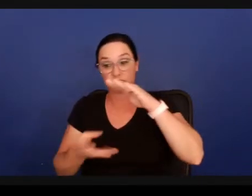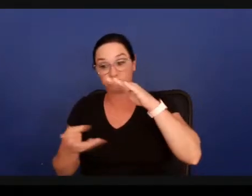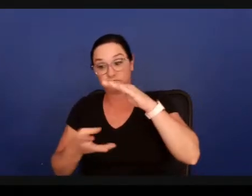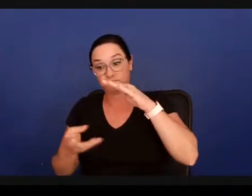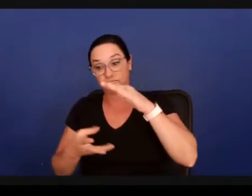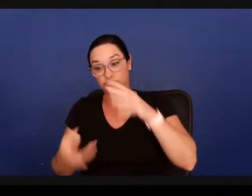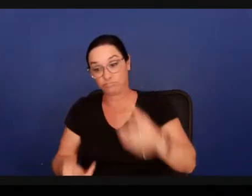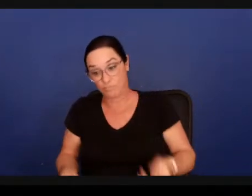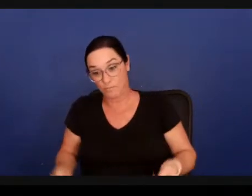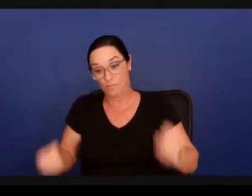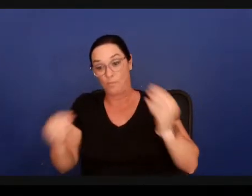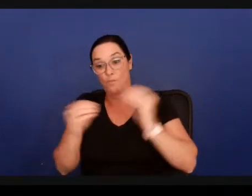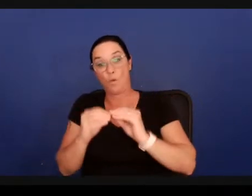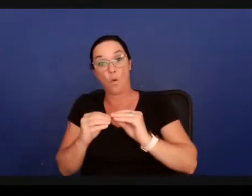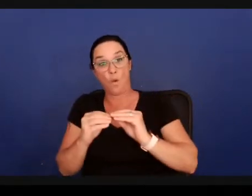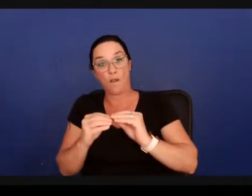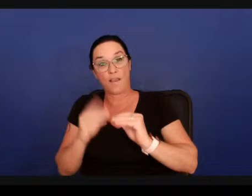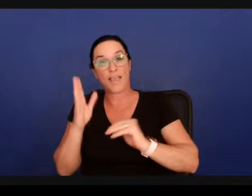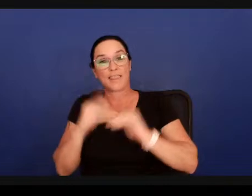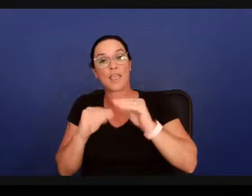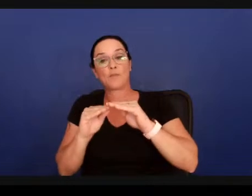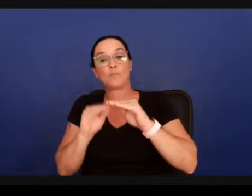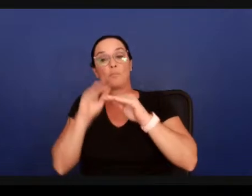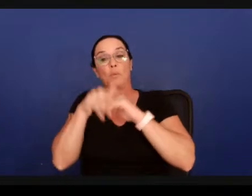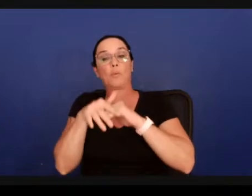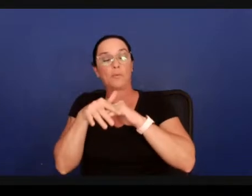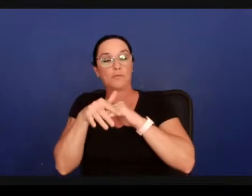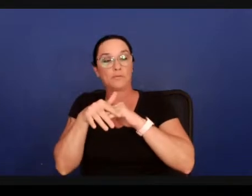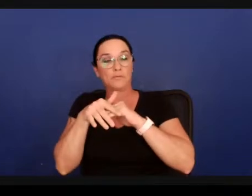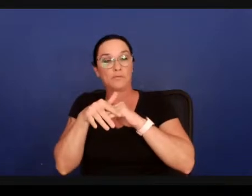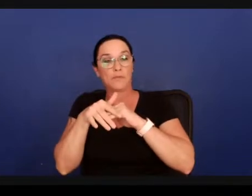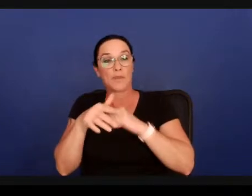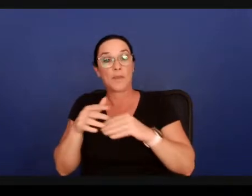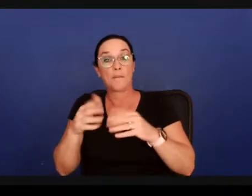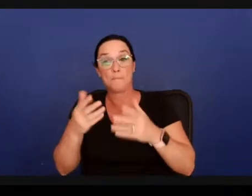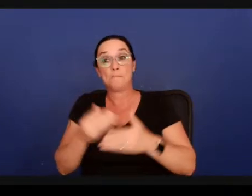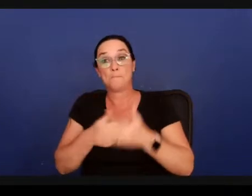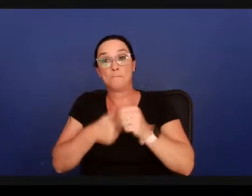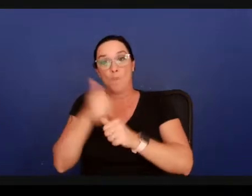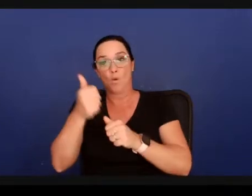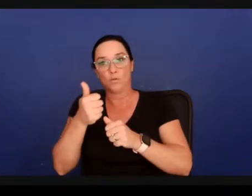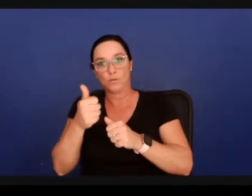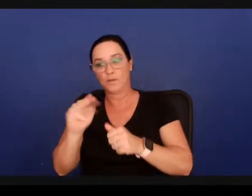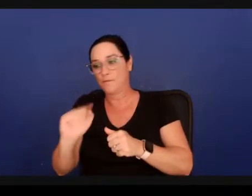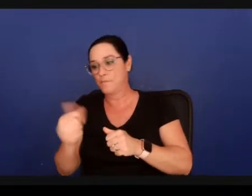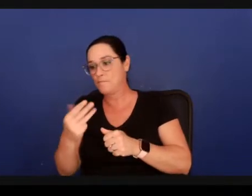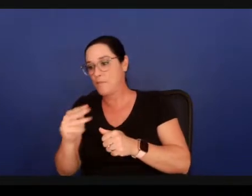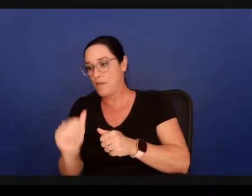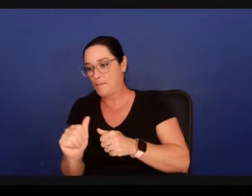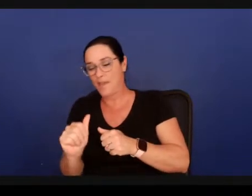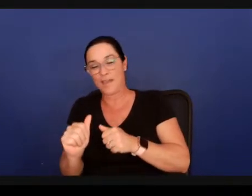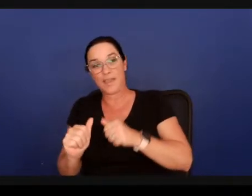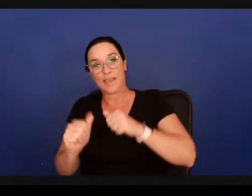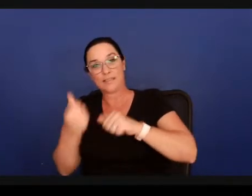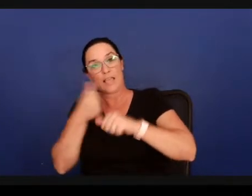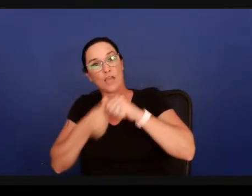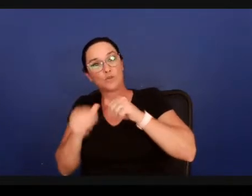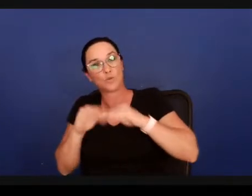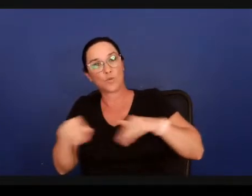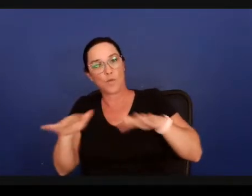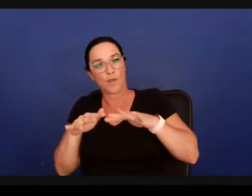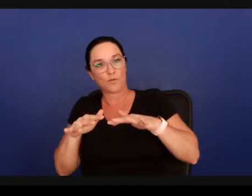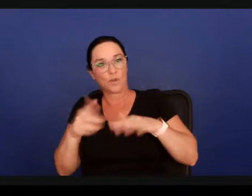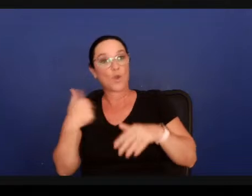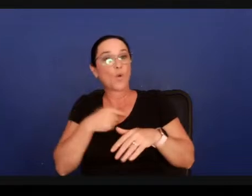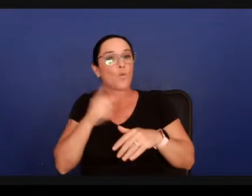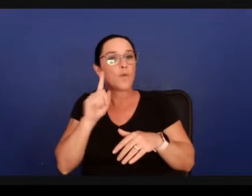it actually erupts into the surface. Like most of the material might be gathering underground. That's my impression of it. We just see